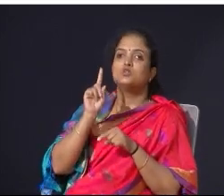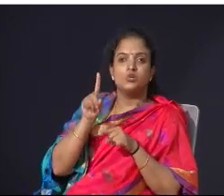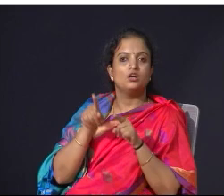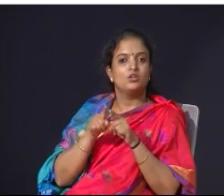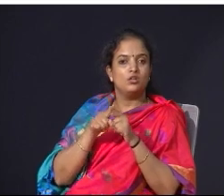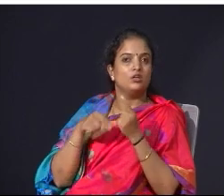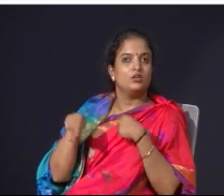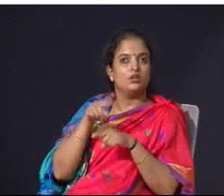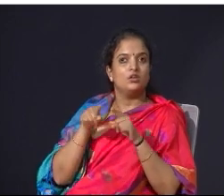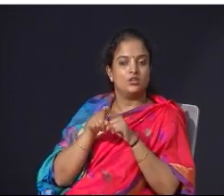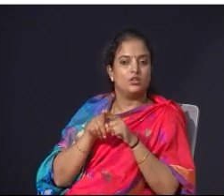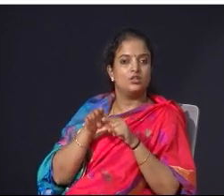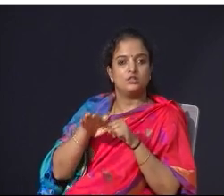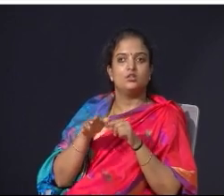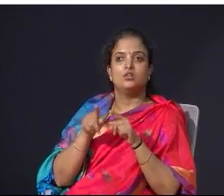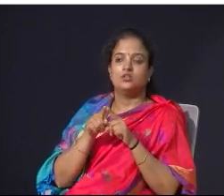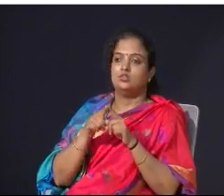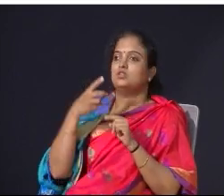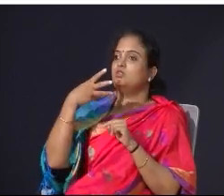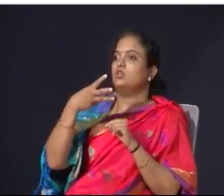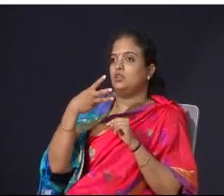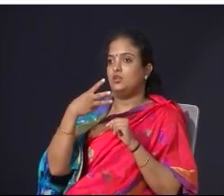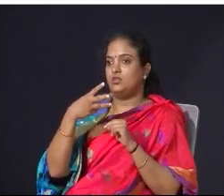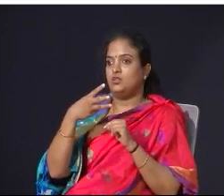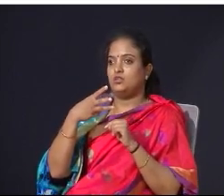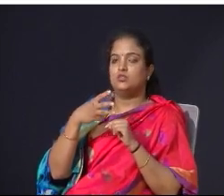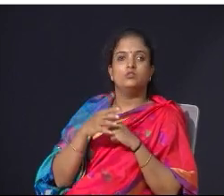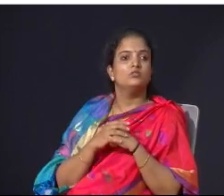who's already in stage 3, I will start from there.